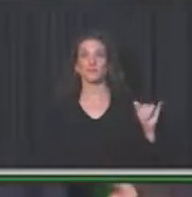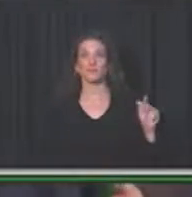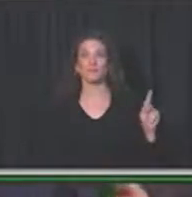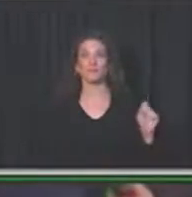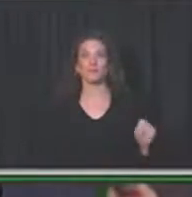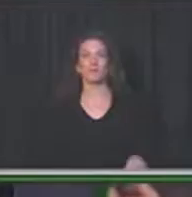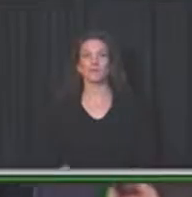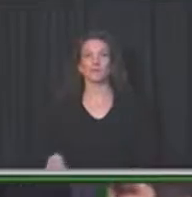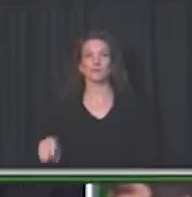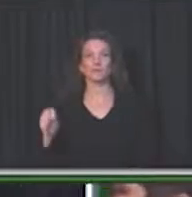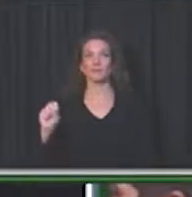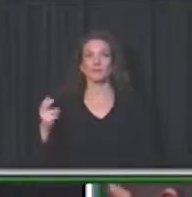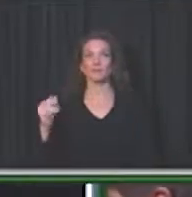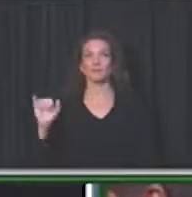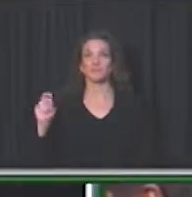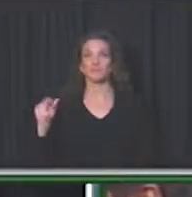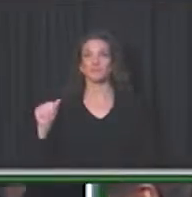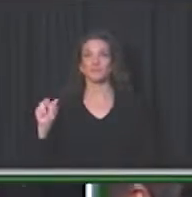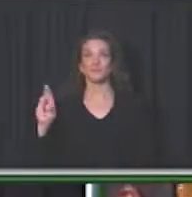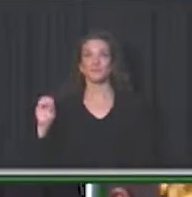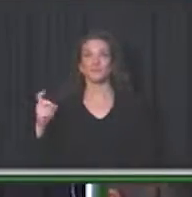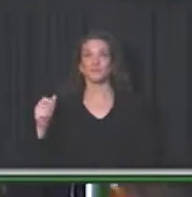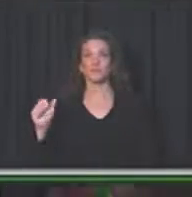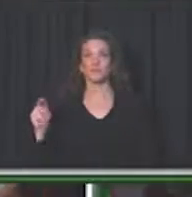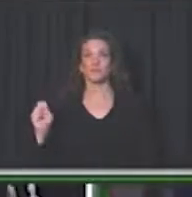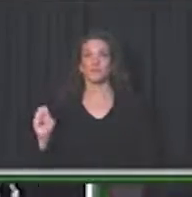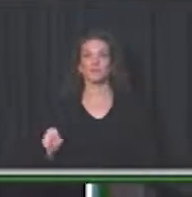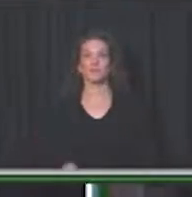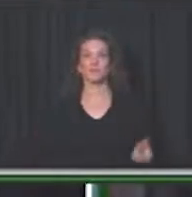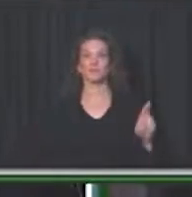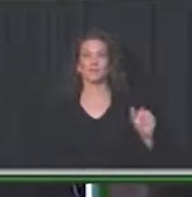Sharina Bloxon. Rubina Satin.